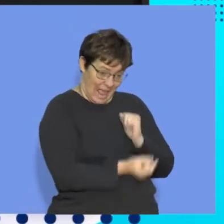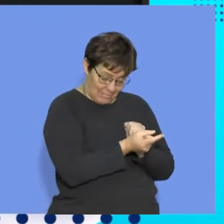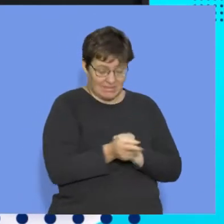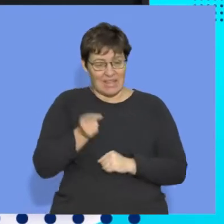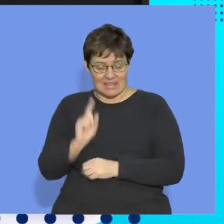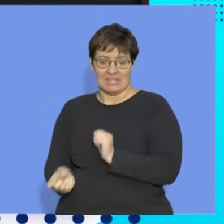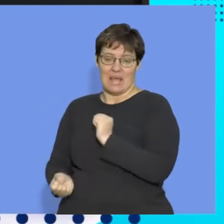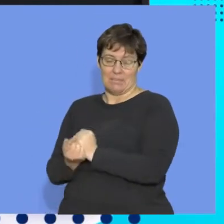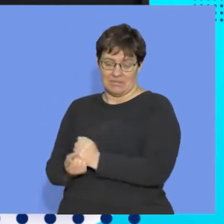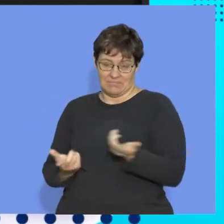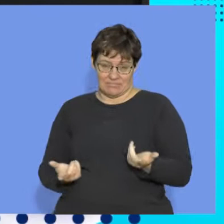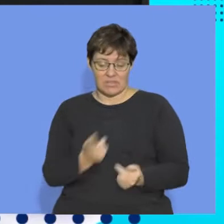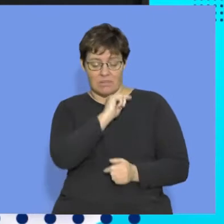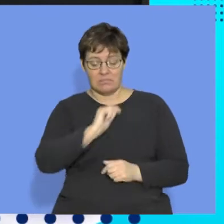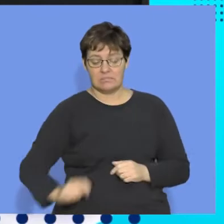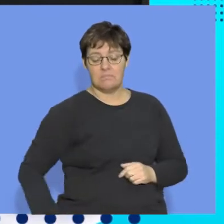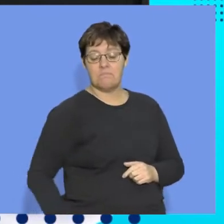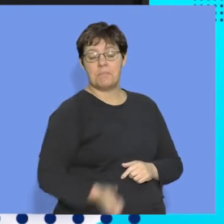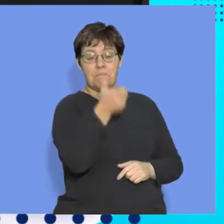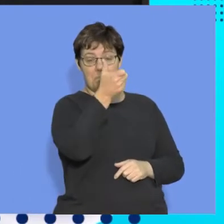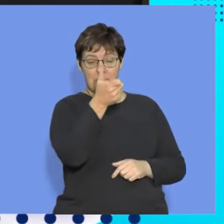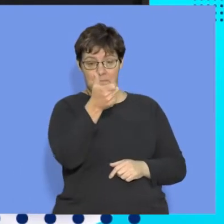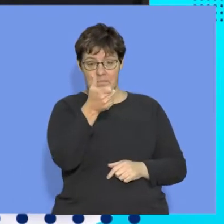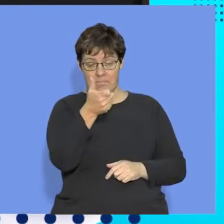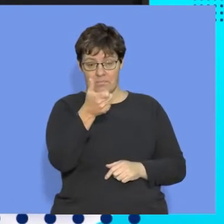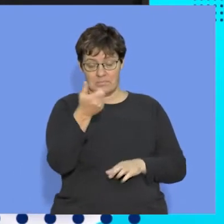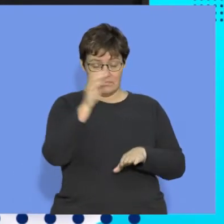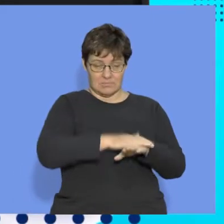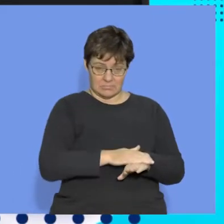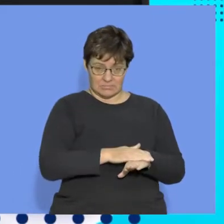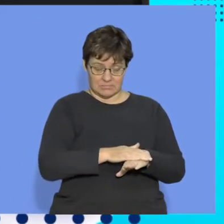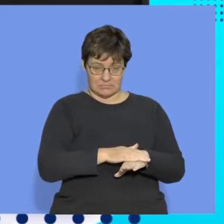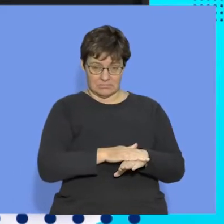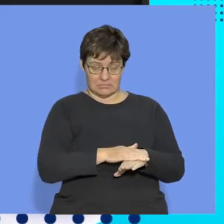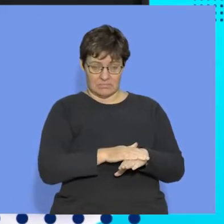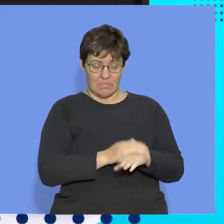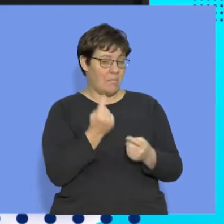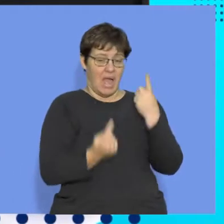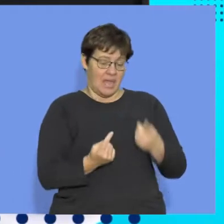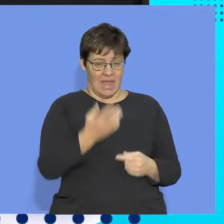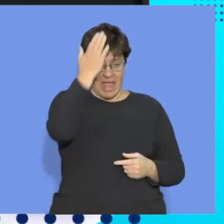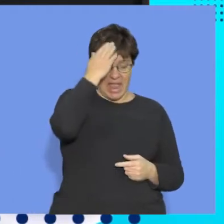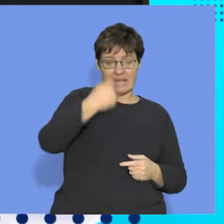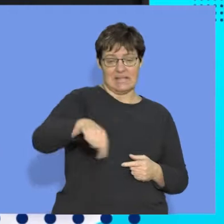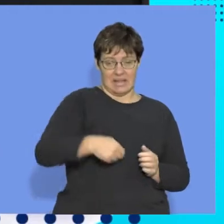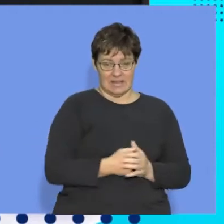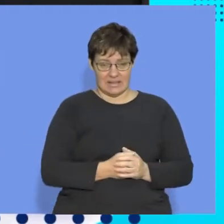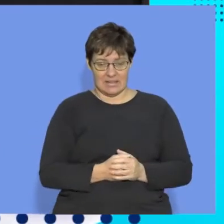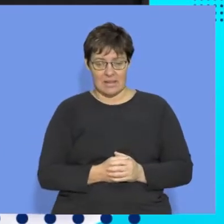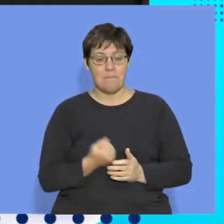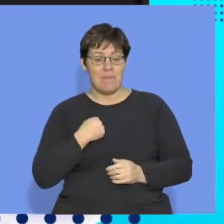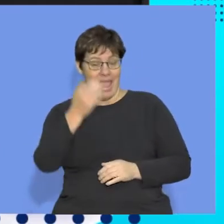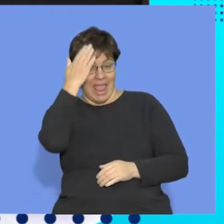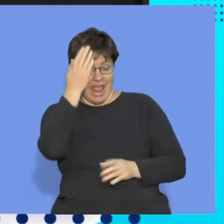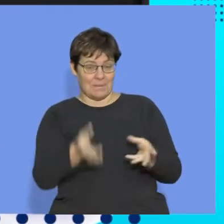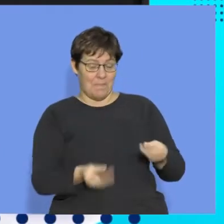Let's look at flipping a coin. If I flip a coin, I get head or tail. Me getting